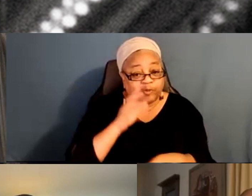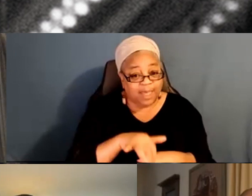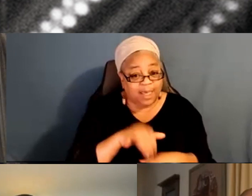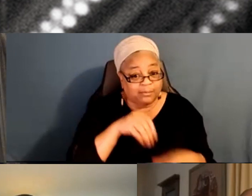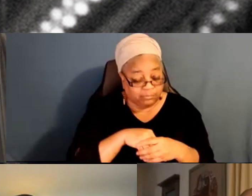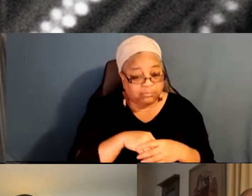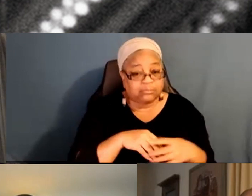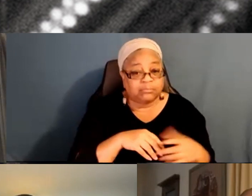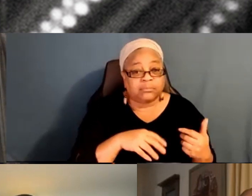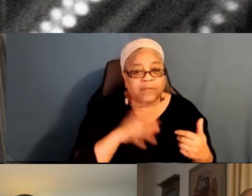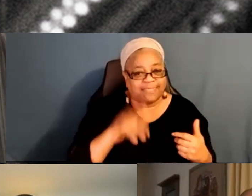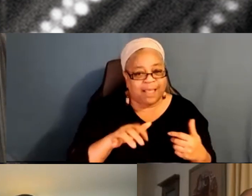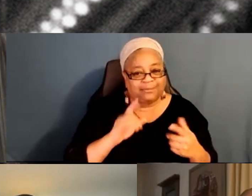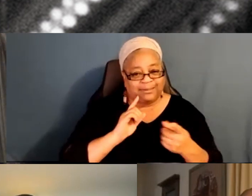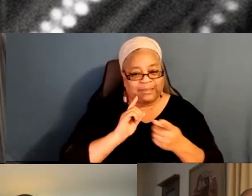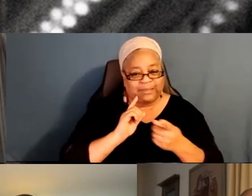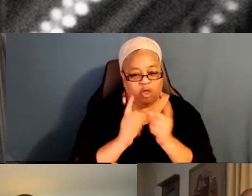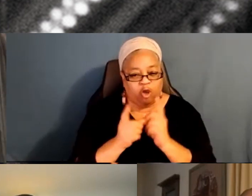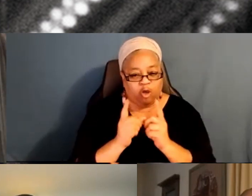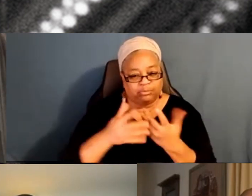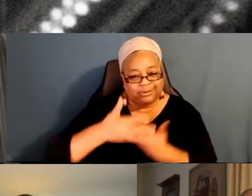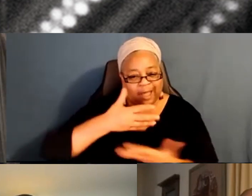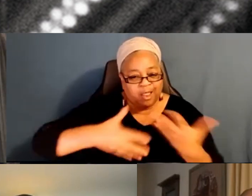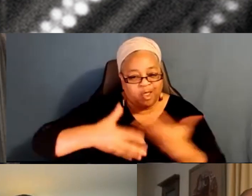that dialogue with